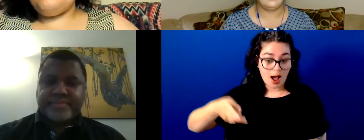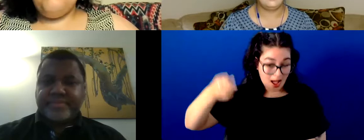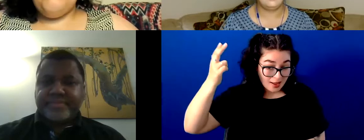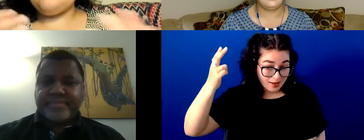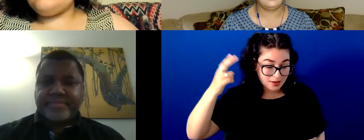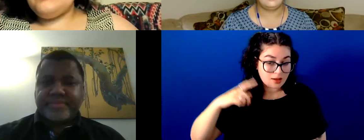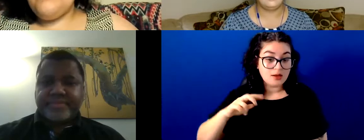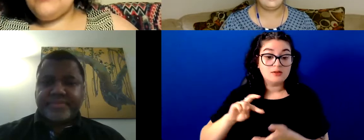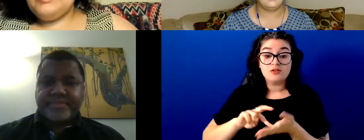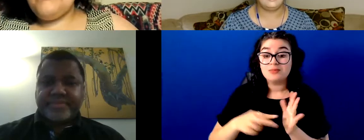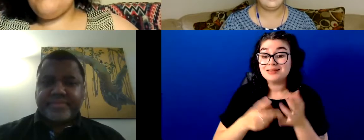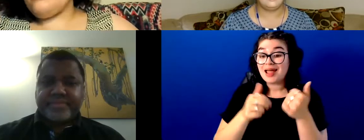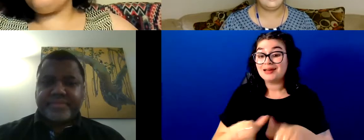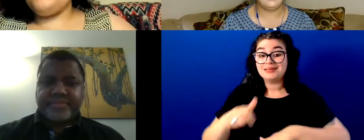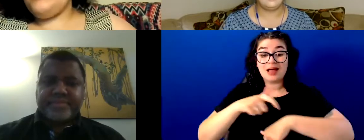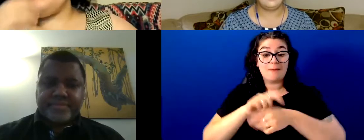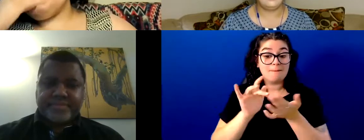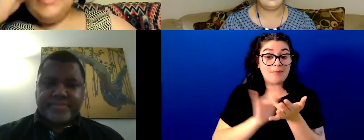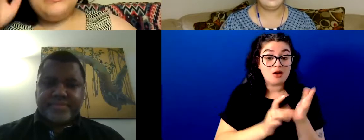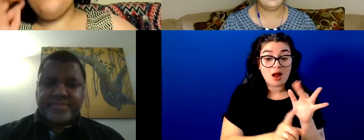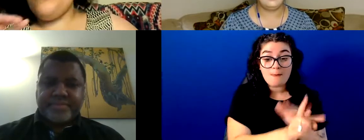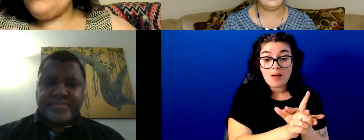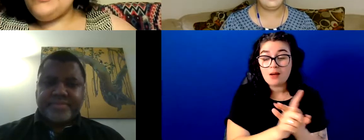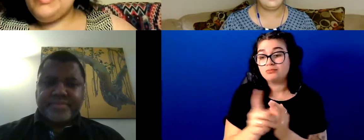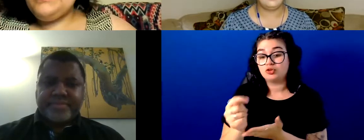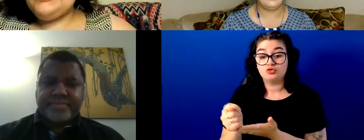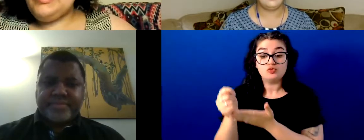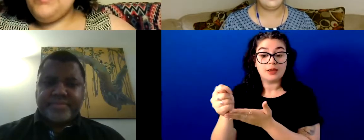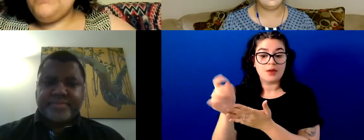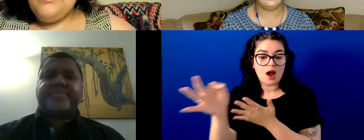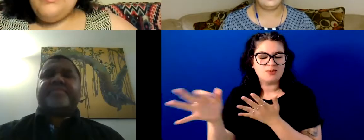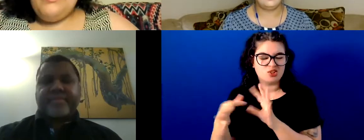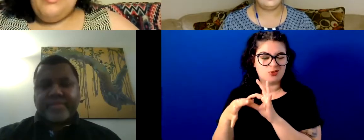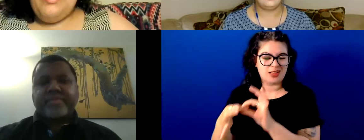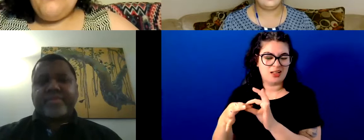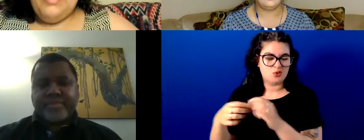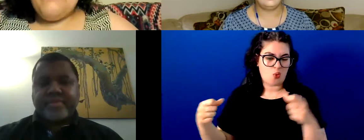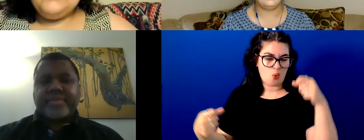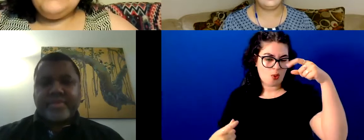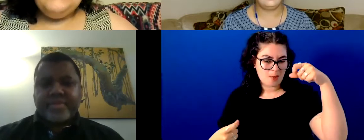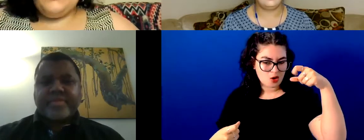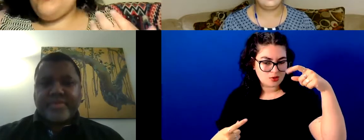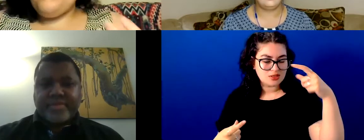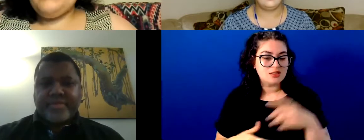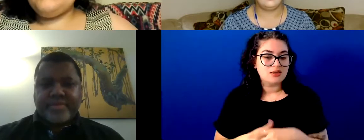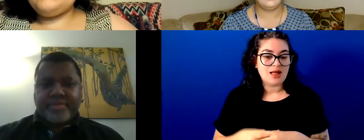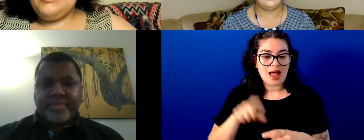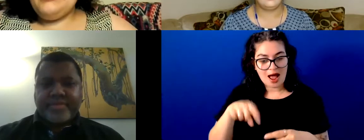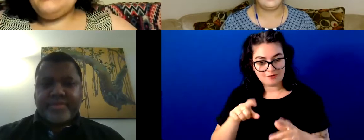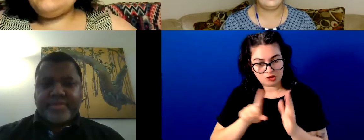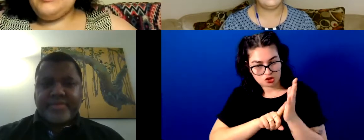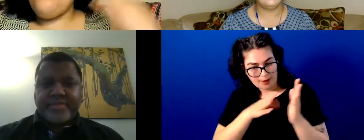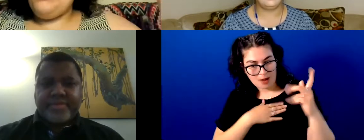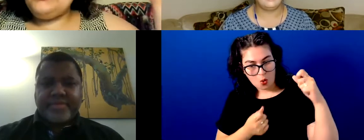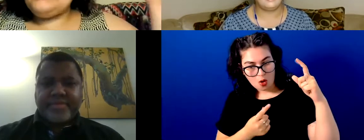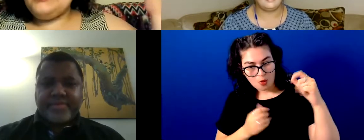anytime medical stuff comes up or like treatment options, particularly hormone treatment options come up, they have to check my hormone levels and